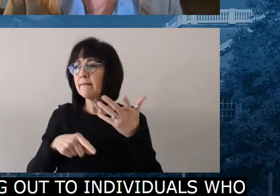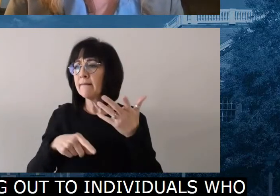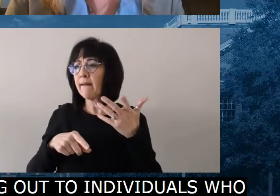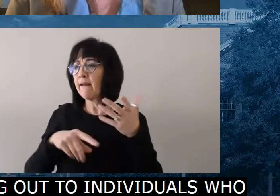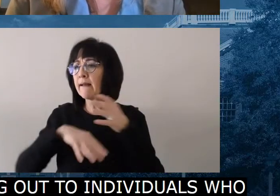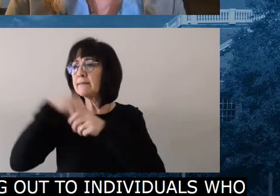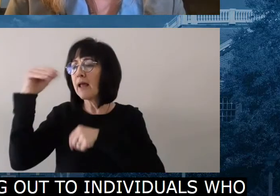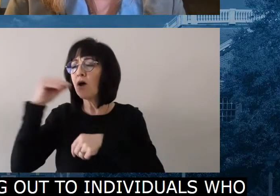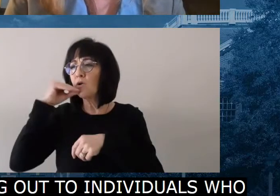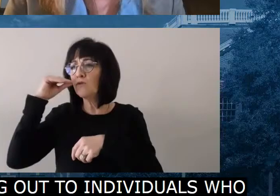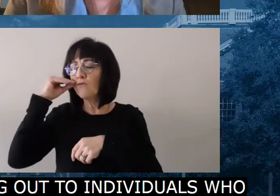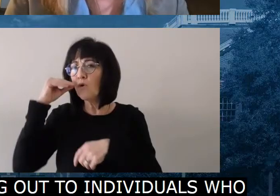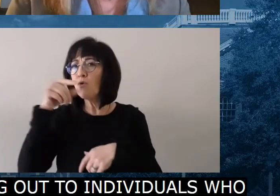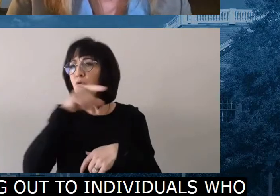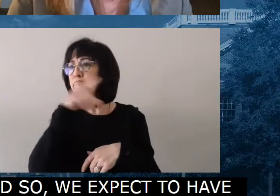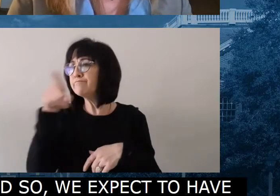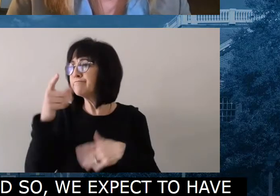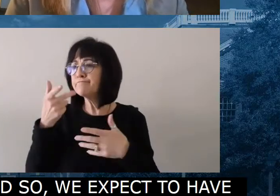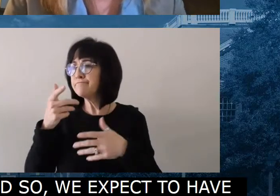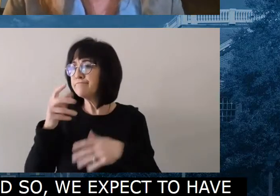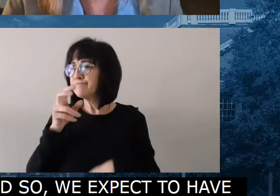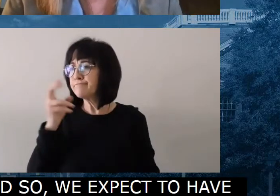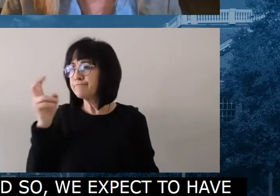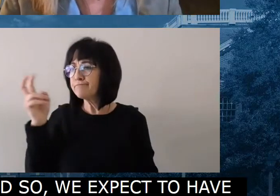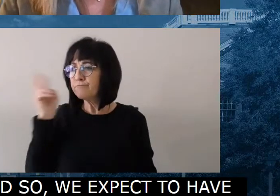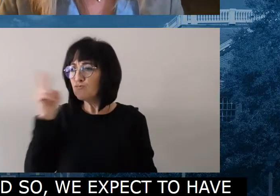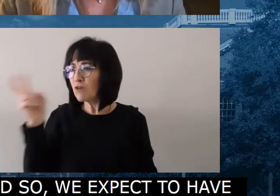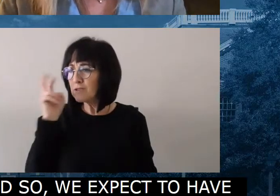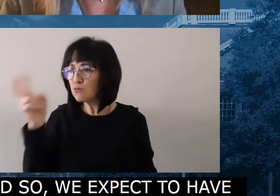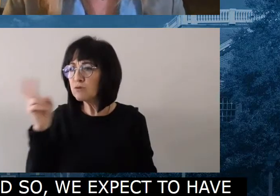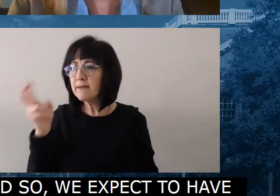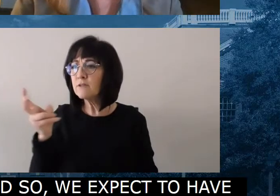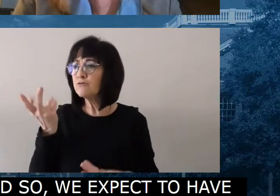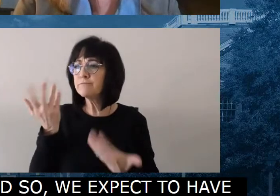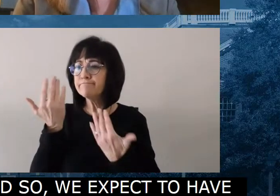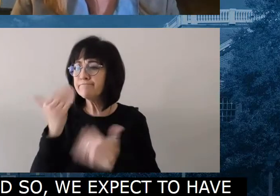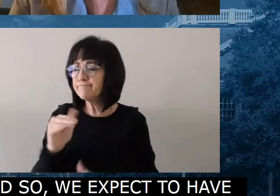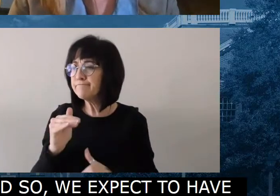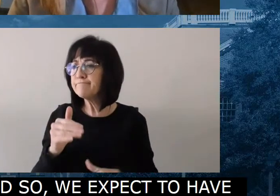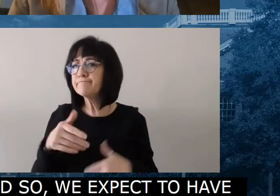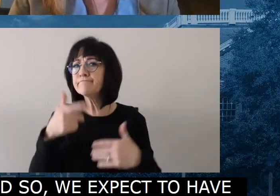more solid and actionable path forward very soon.